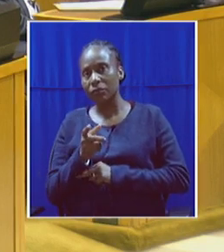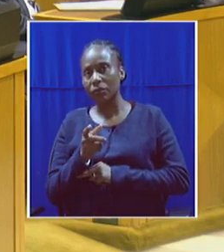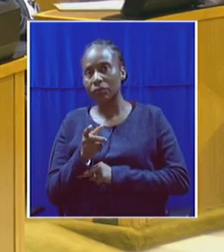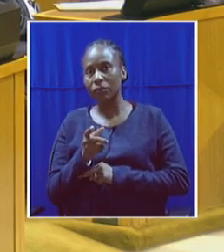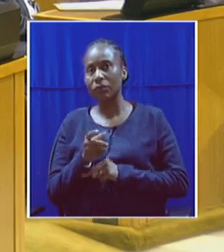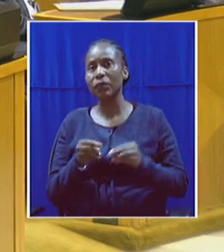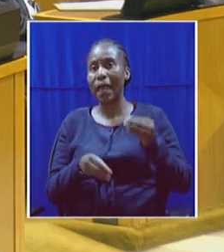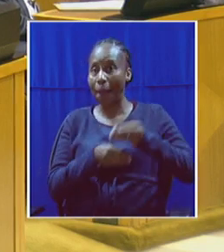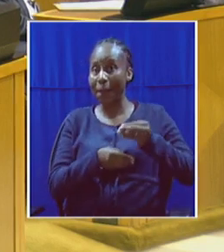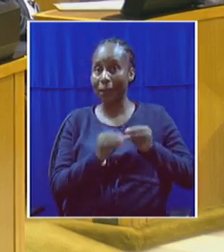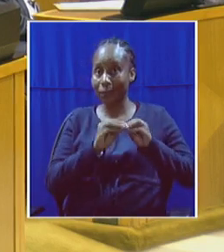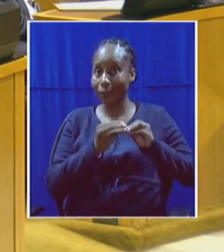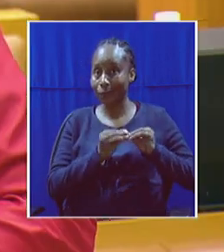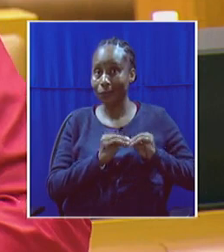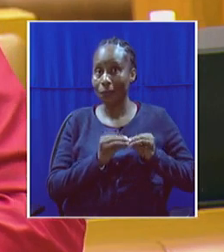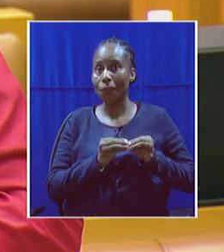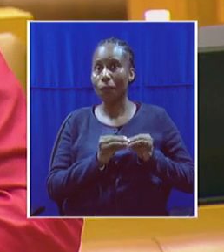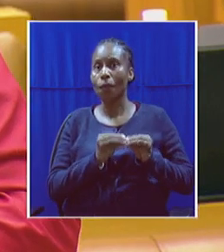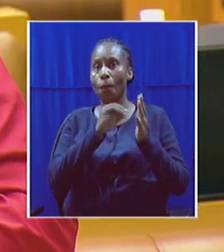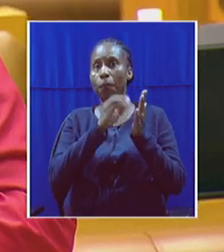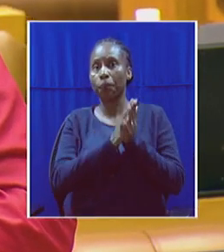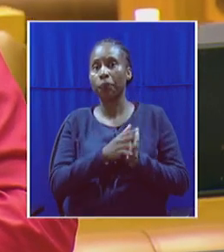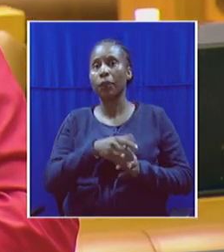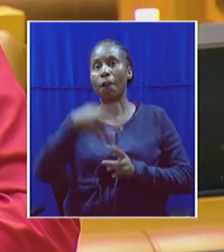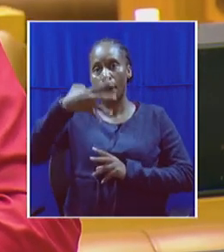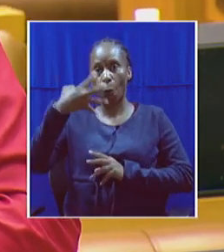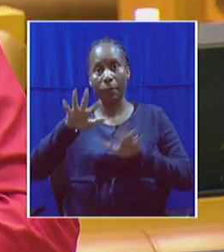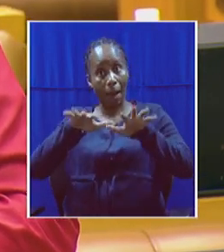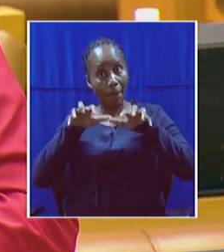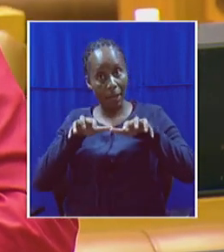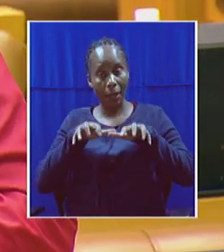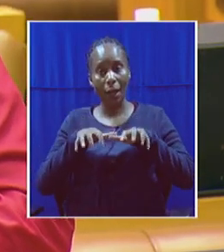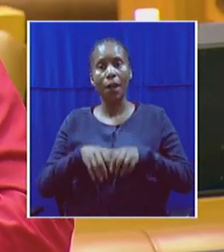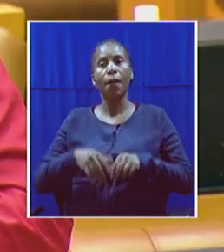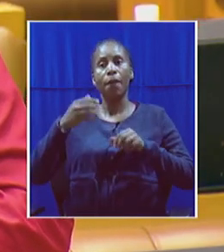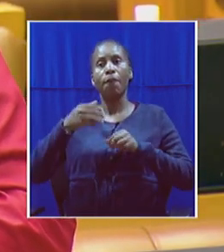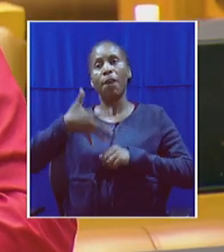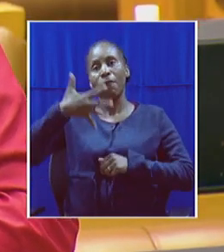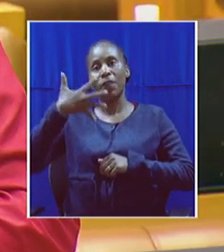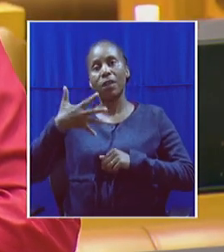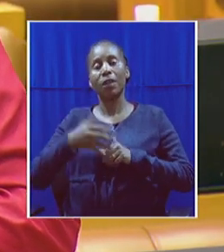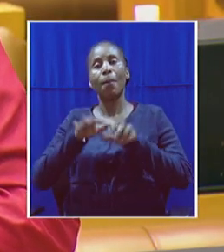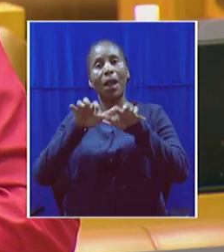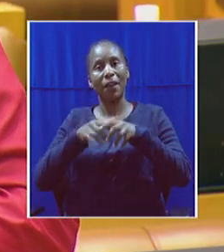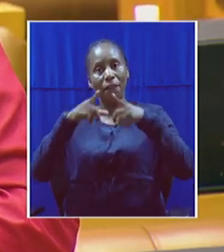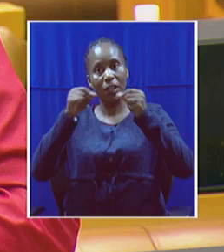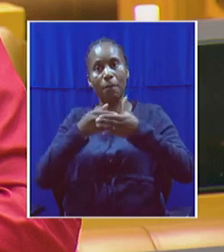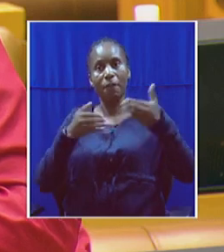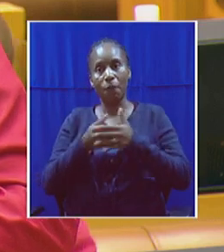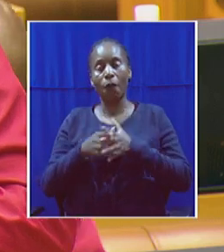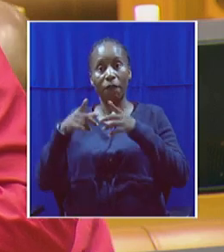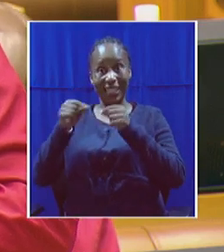fourth Parliament and the fifth Parliament finished before the president could sign it into law